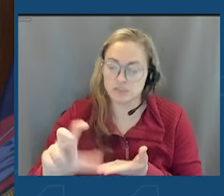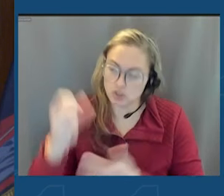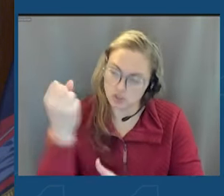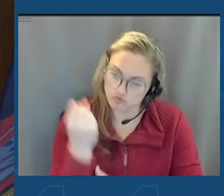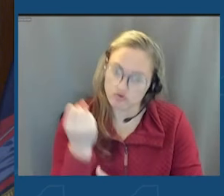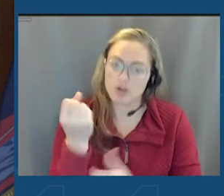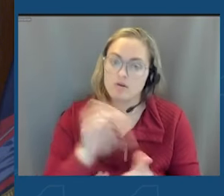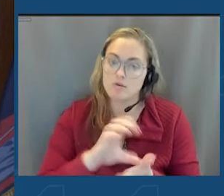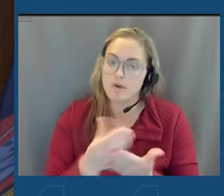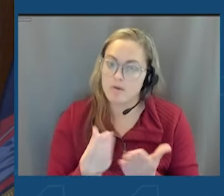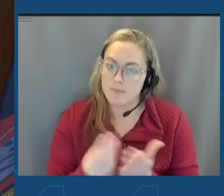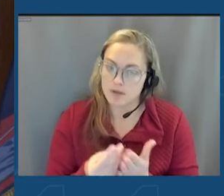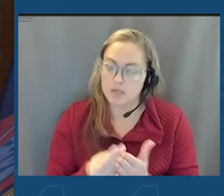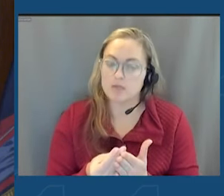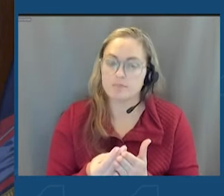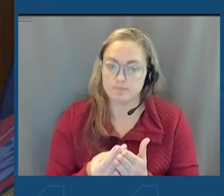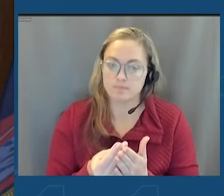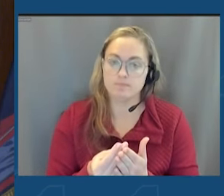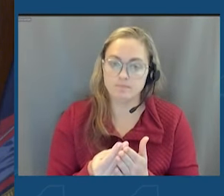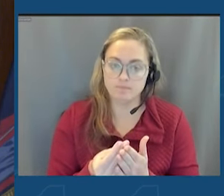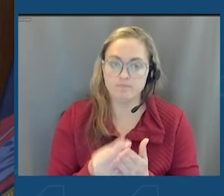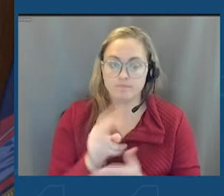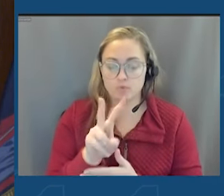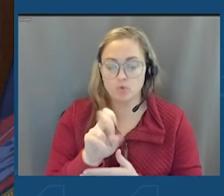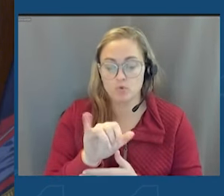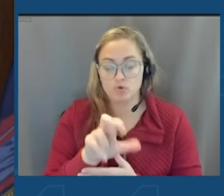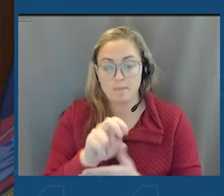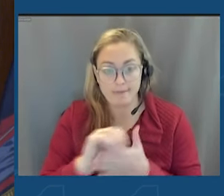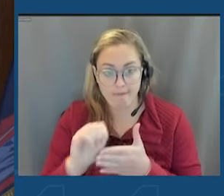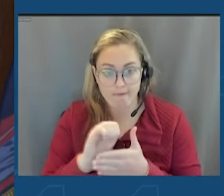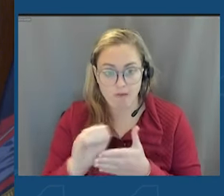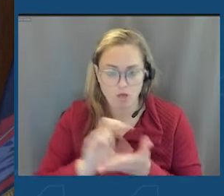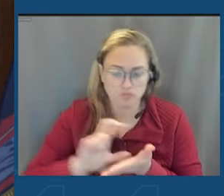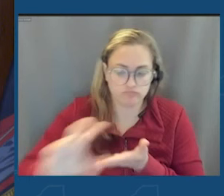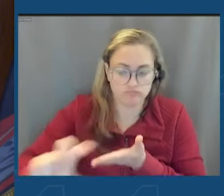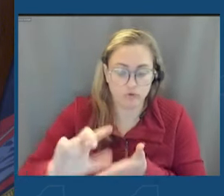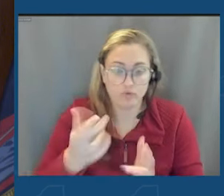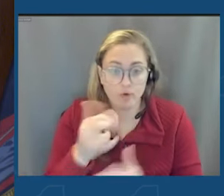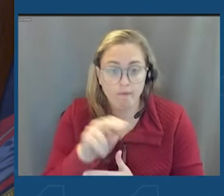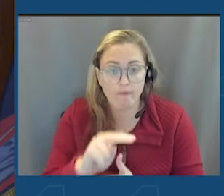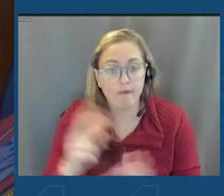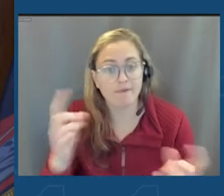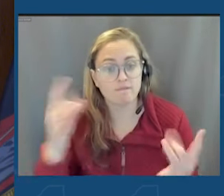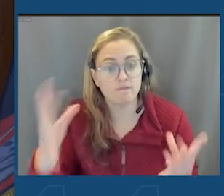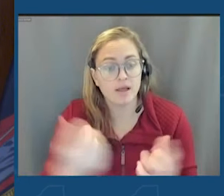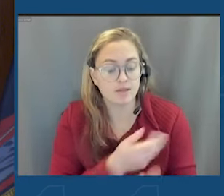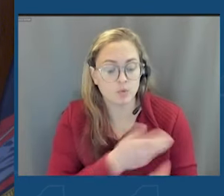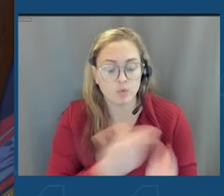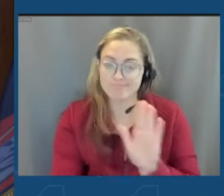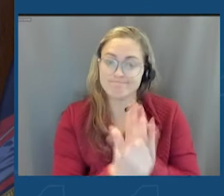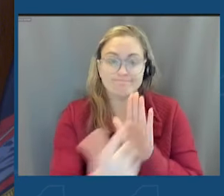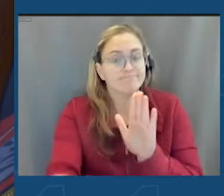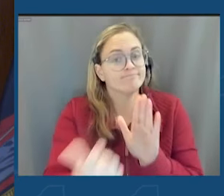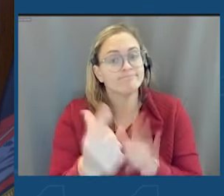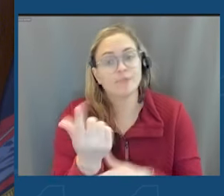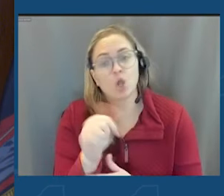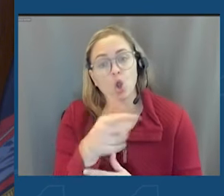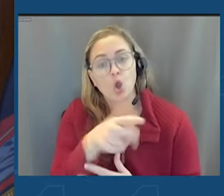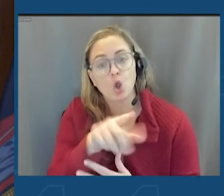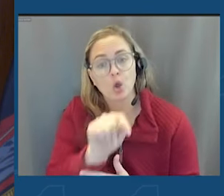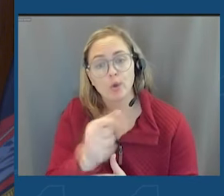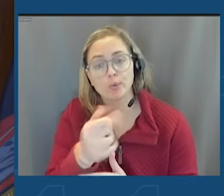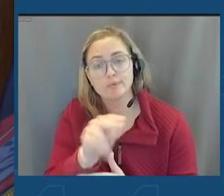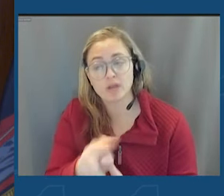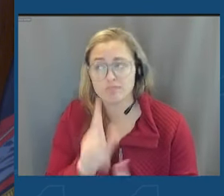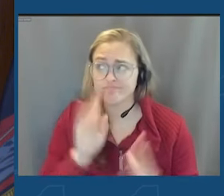in these issues, $200 million to address gun violence. We banned ghost guns. We've seen great success with